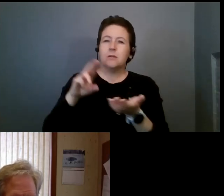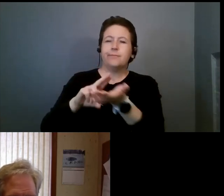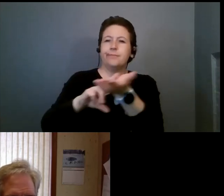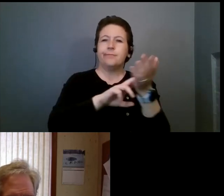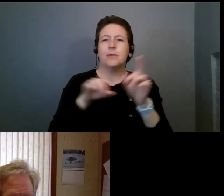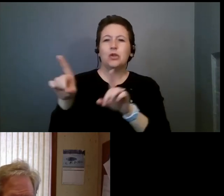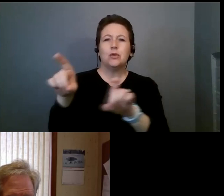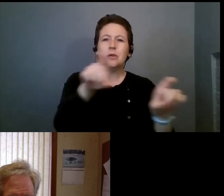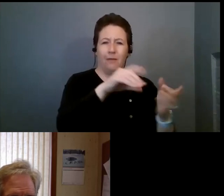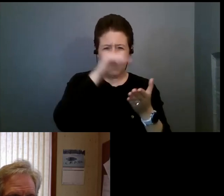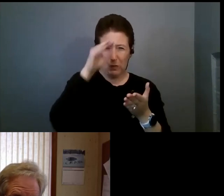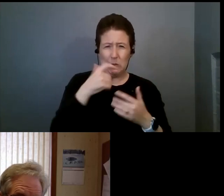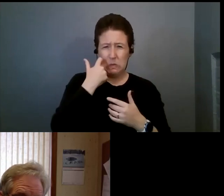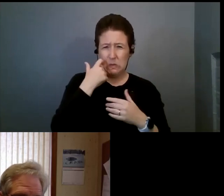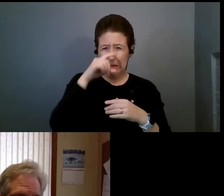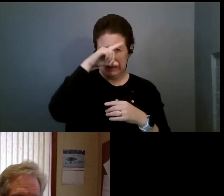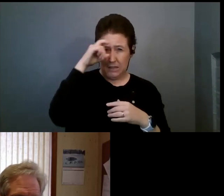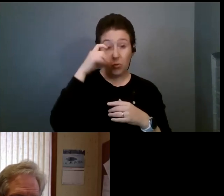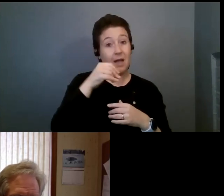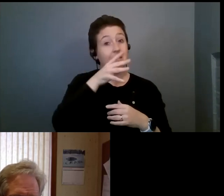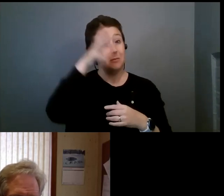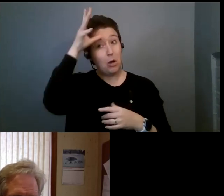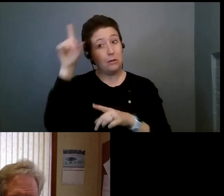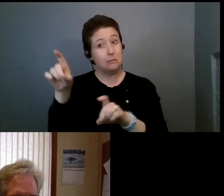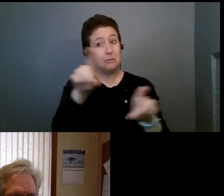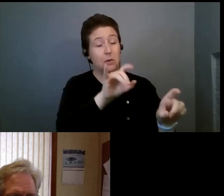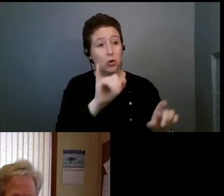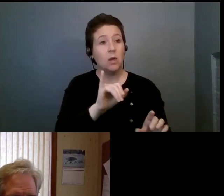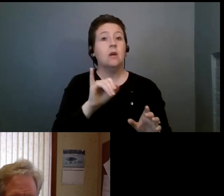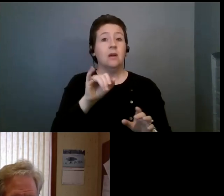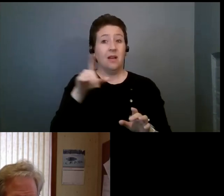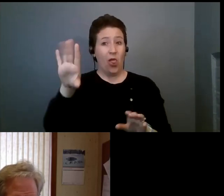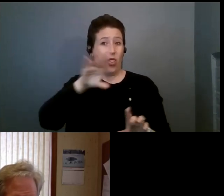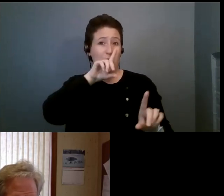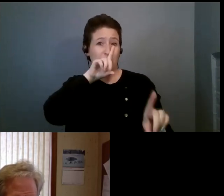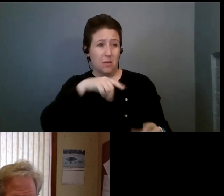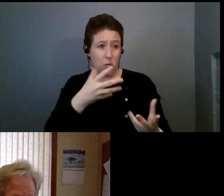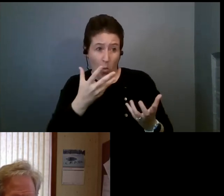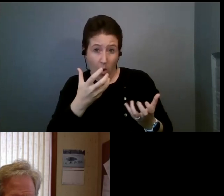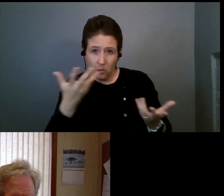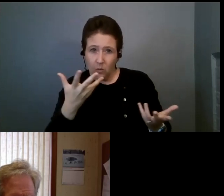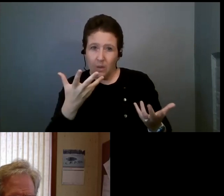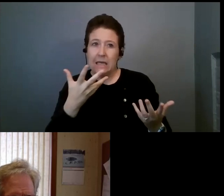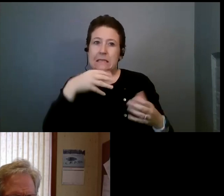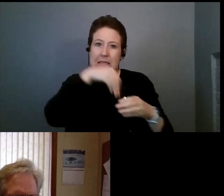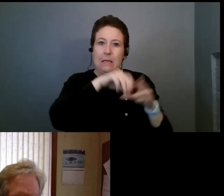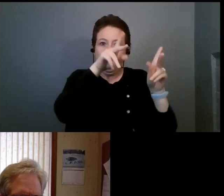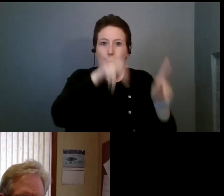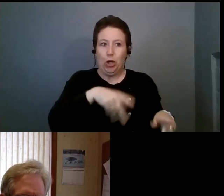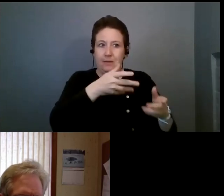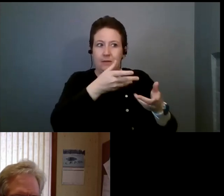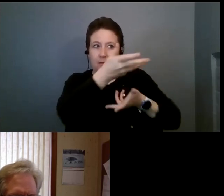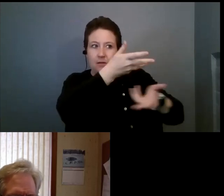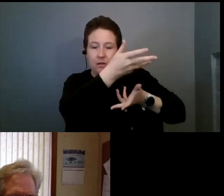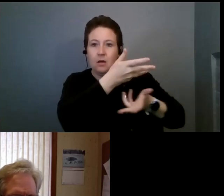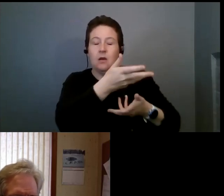to students earlier this summer, and their parents, by the way, was for face-to-face learning and to experience as much